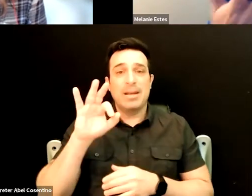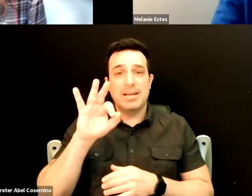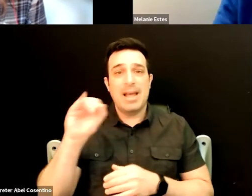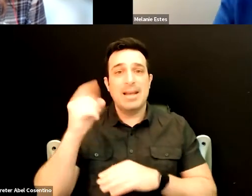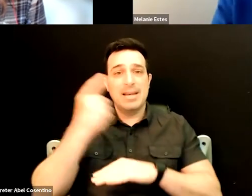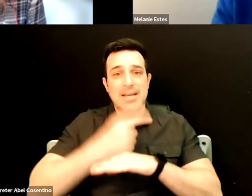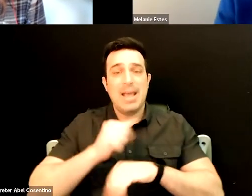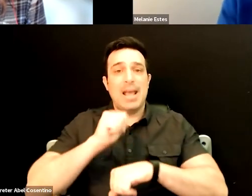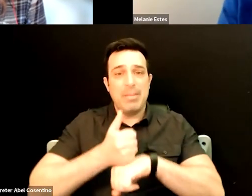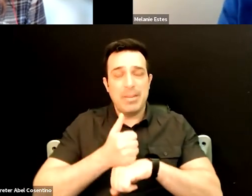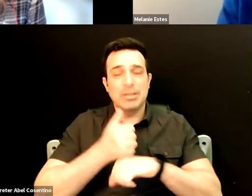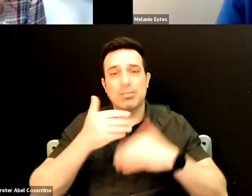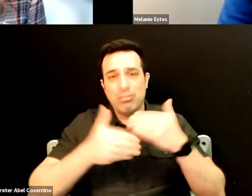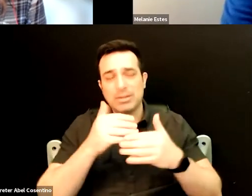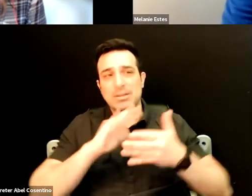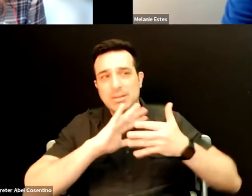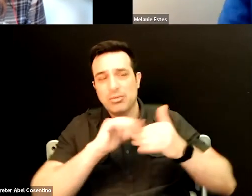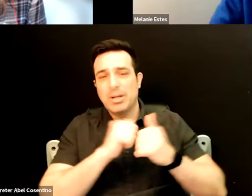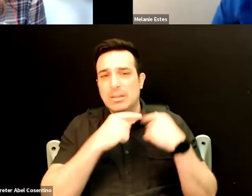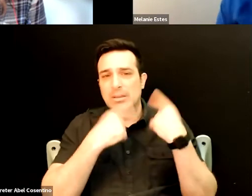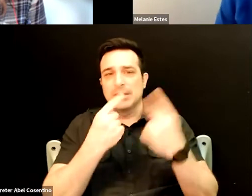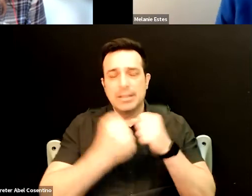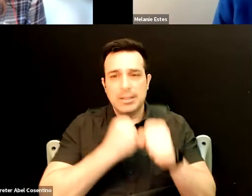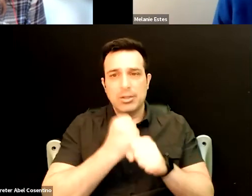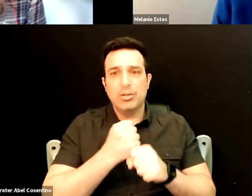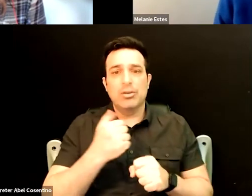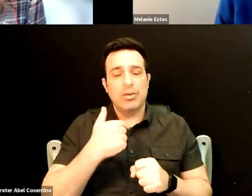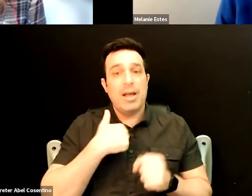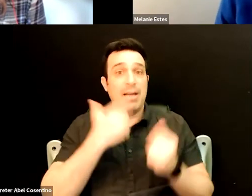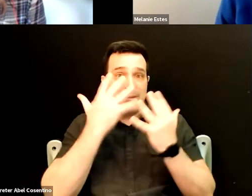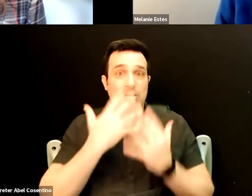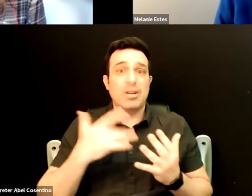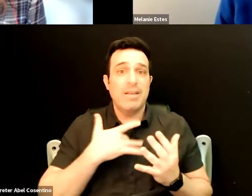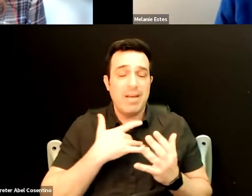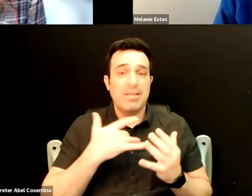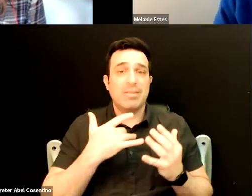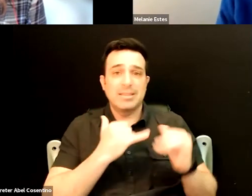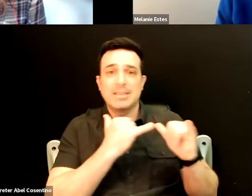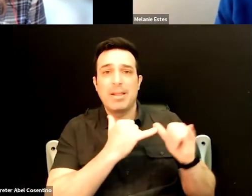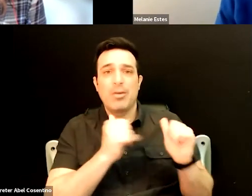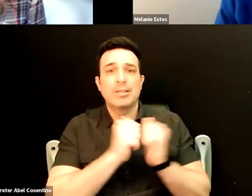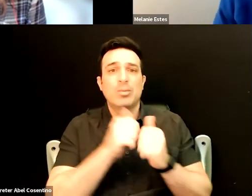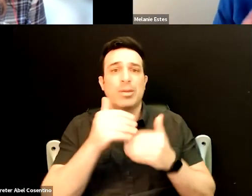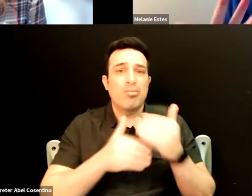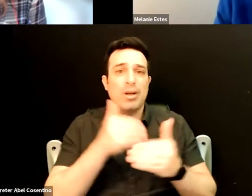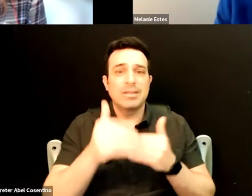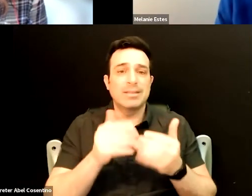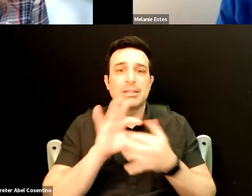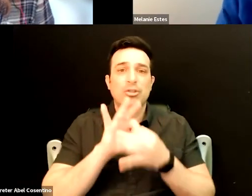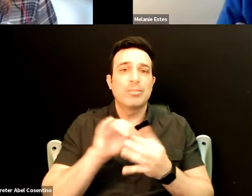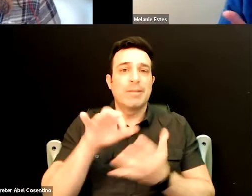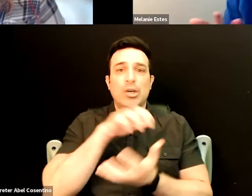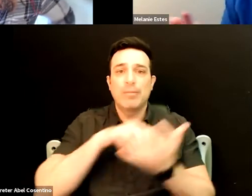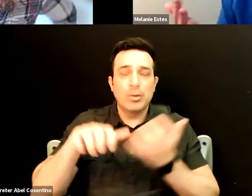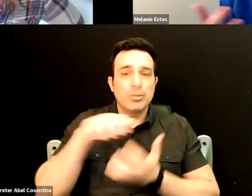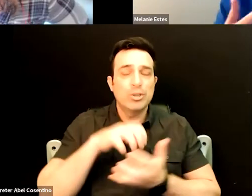have been interacting with in the past year, I have unfortunately felt some similarities with this process in terms of the confusion